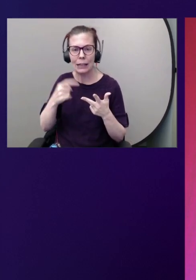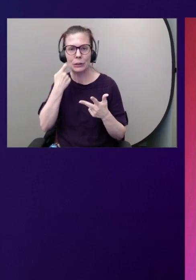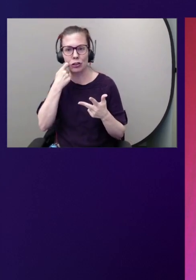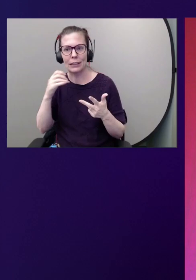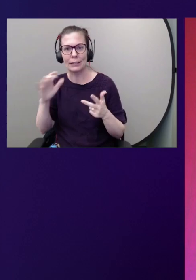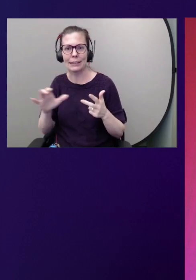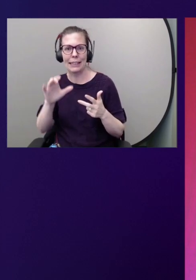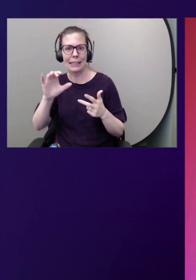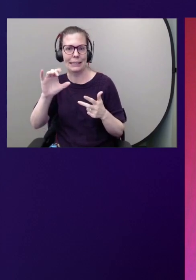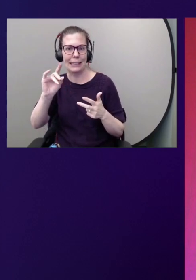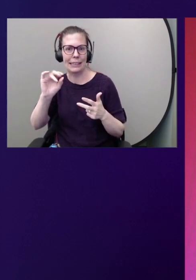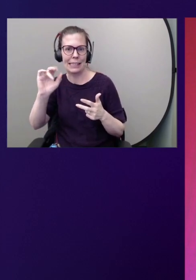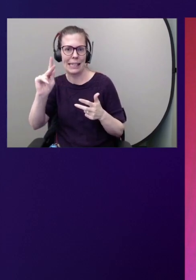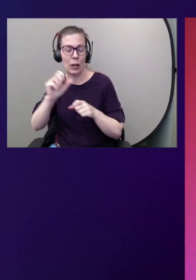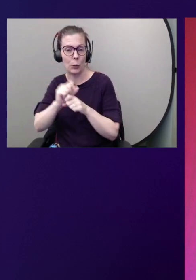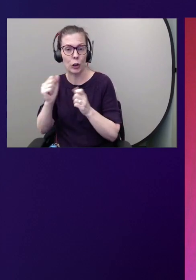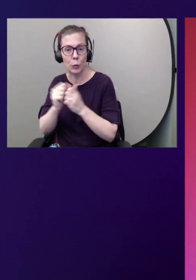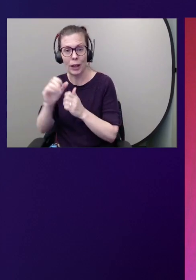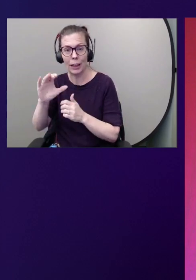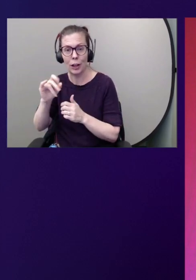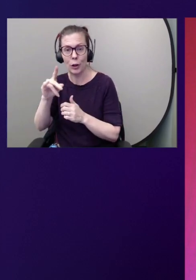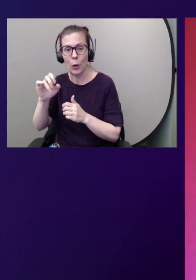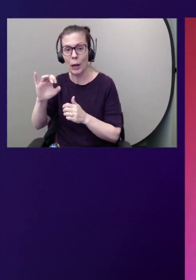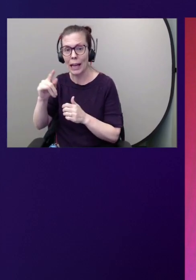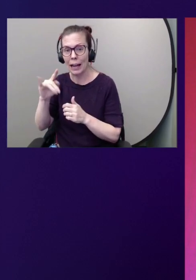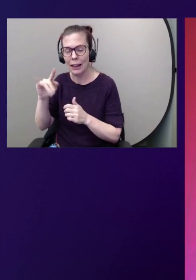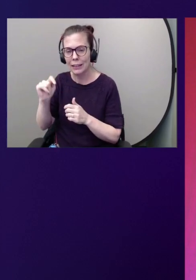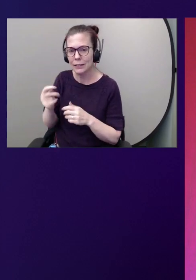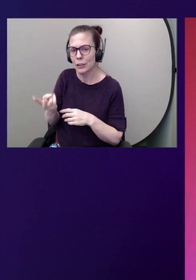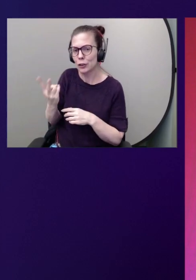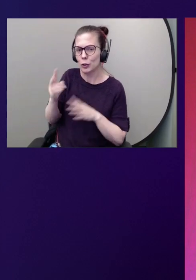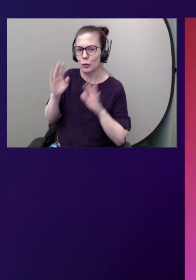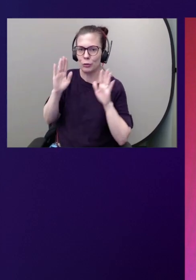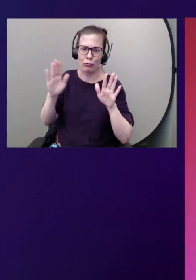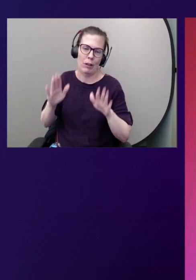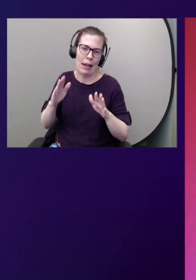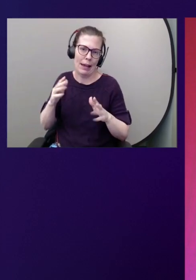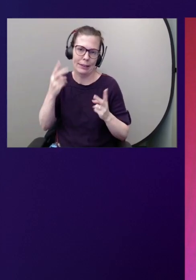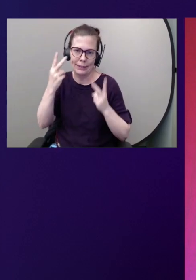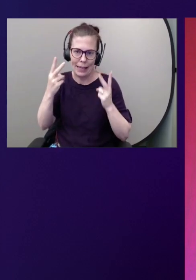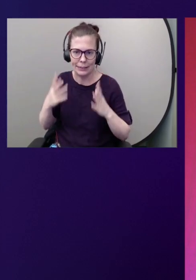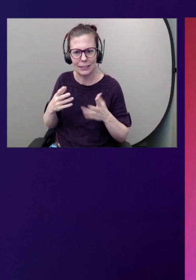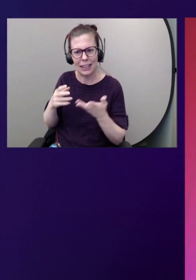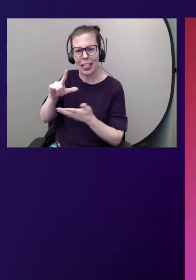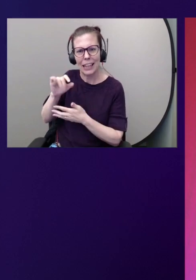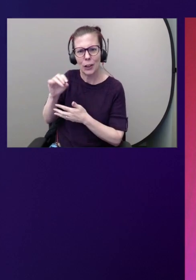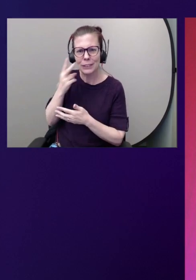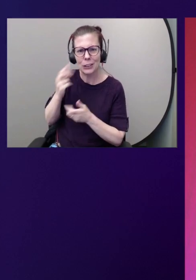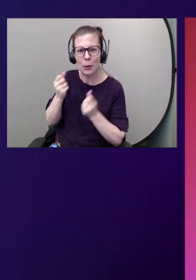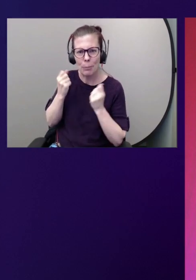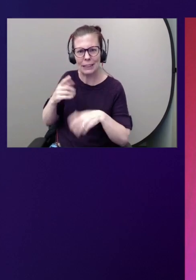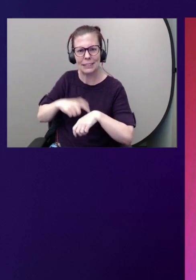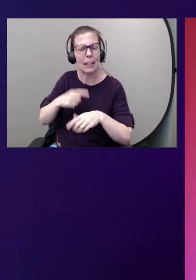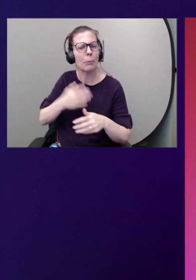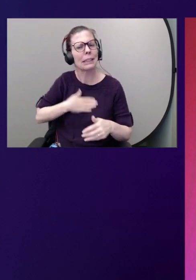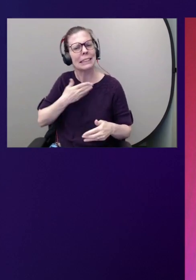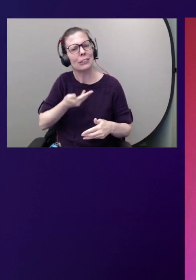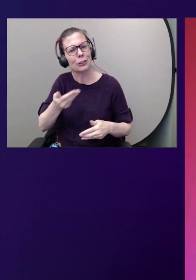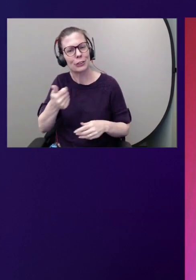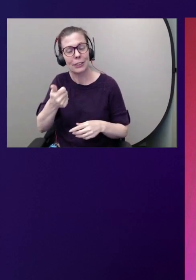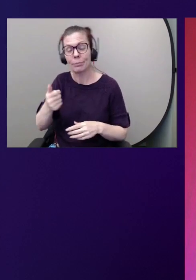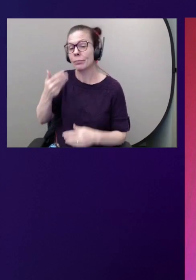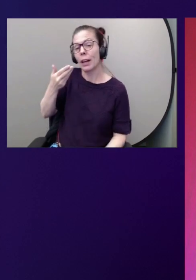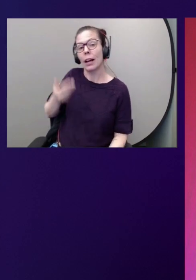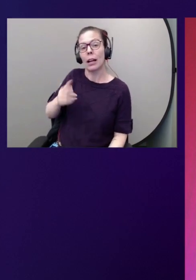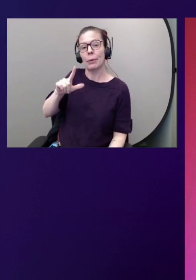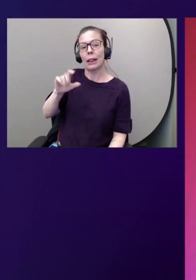CodeCatalyst. I got two wonderful guests. Leo, you've been on the show a bunch. Yeah. But please introduce yourself. Hey, I'm Leo